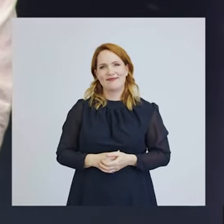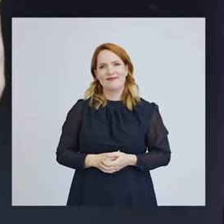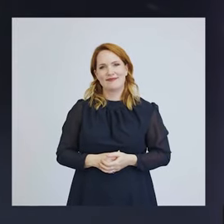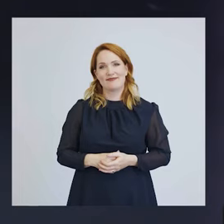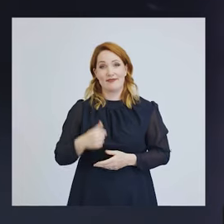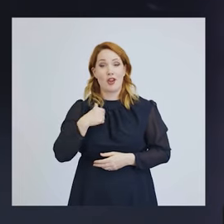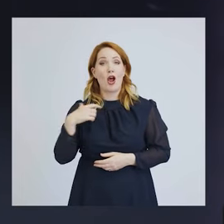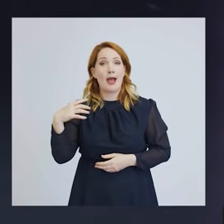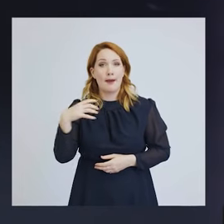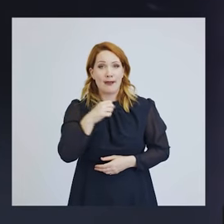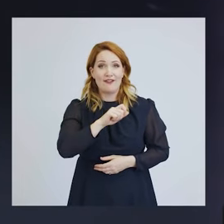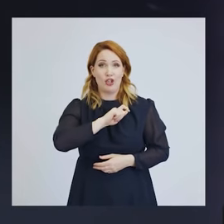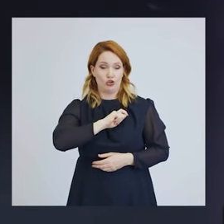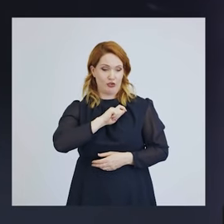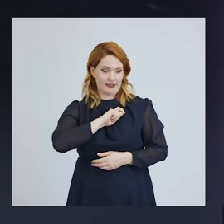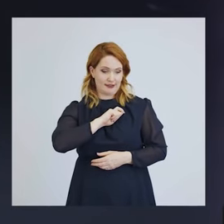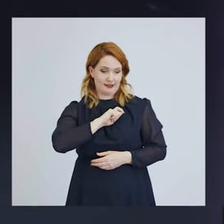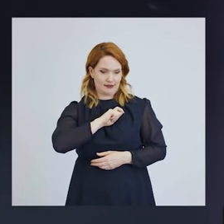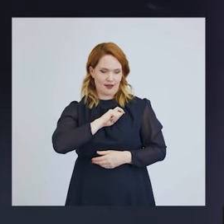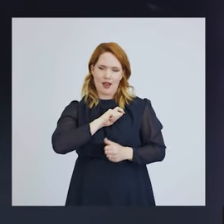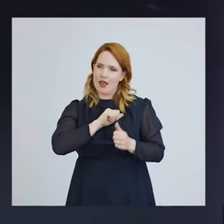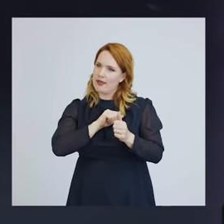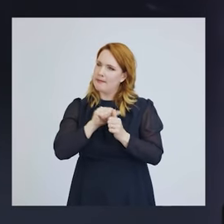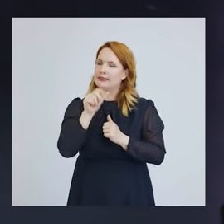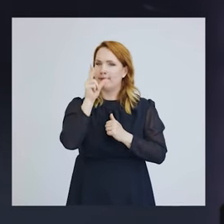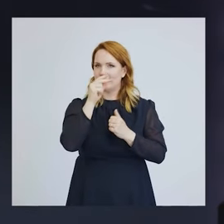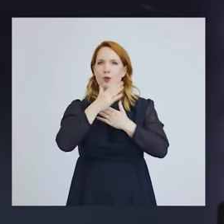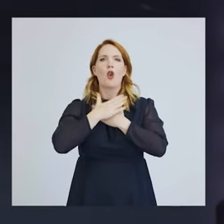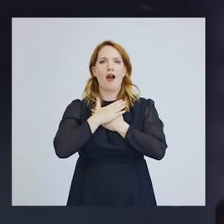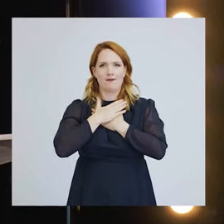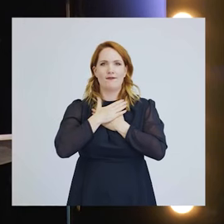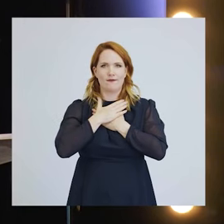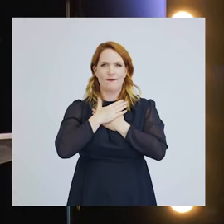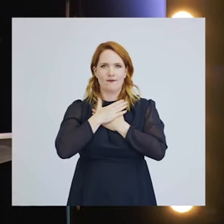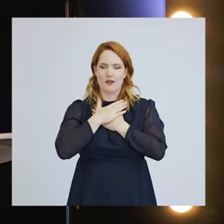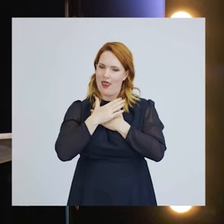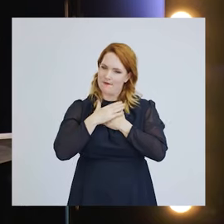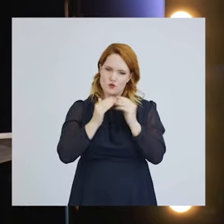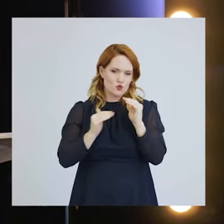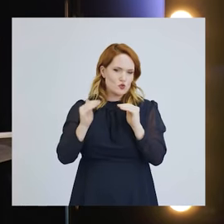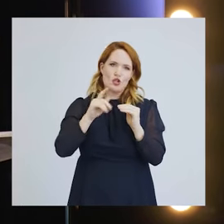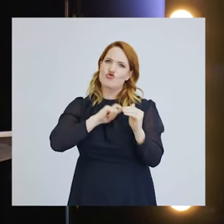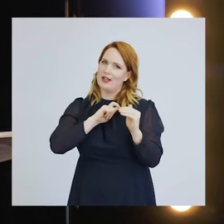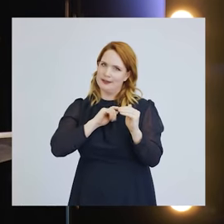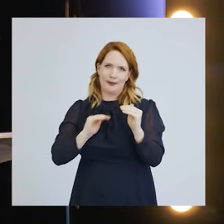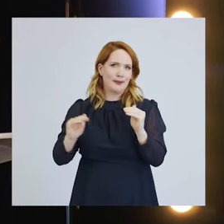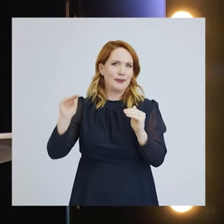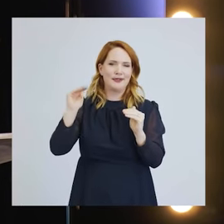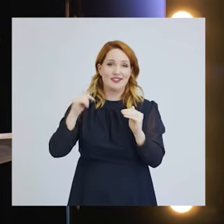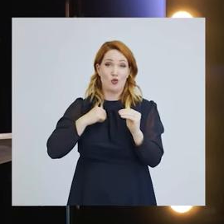than to trust Him. In fact, I believe that trust is the highest form of love that we can